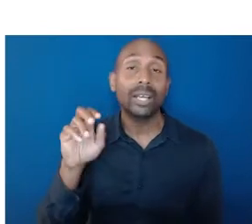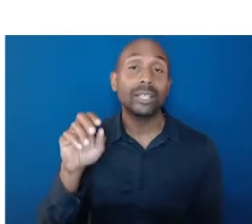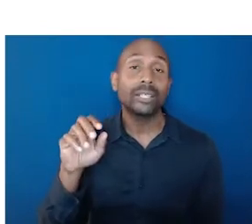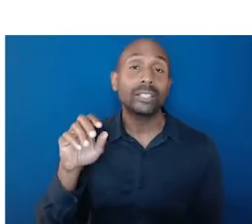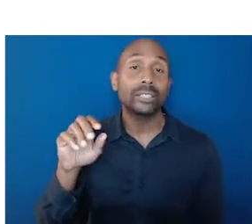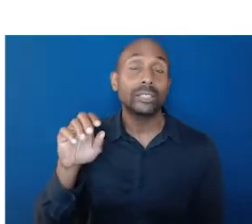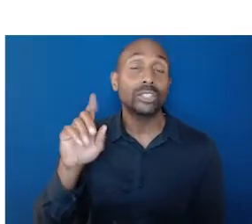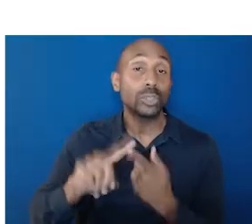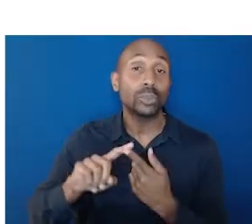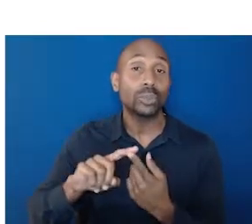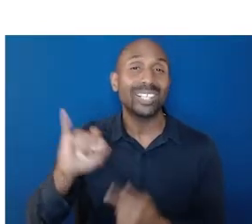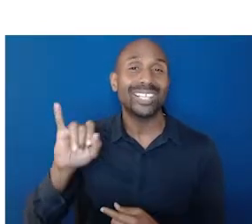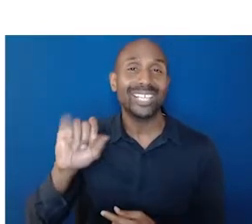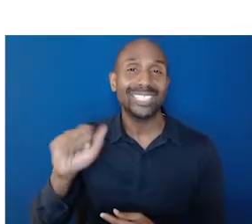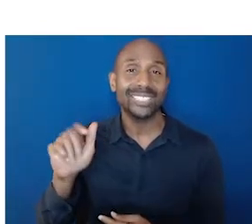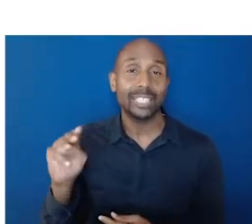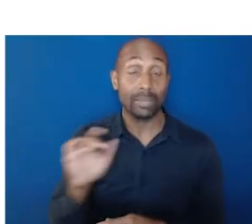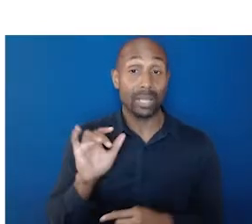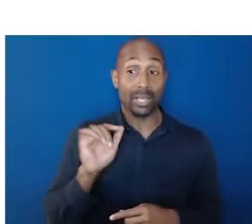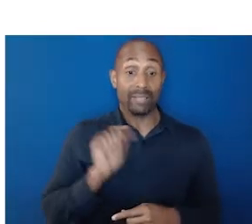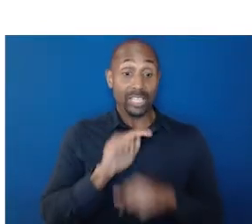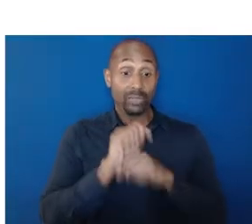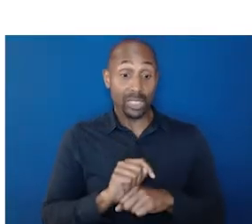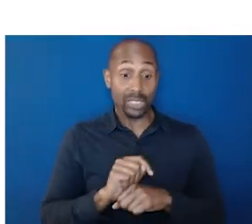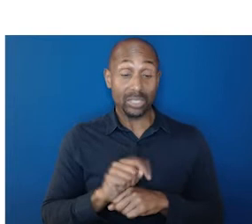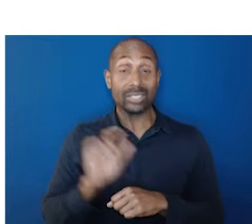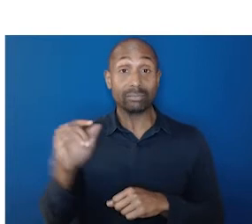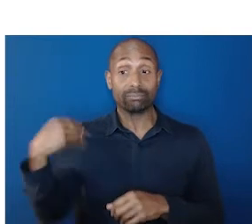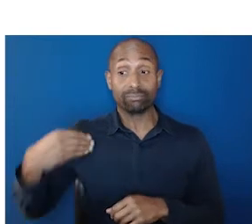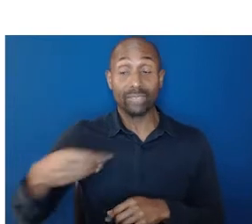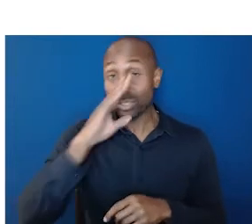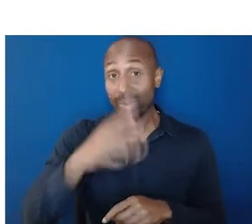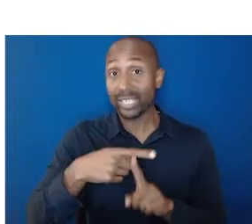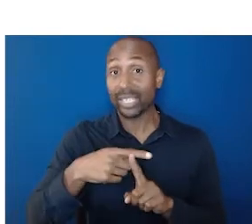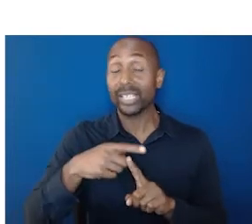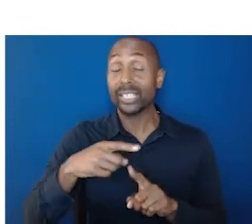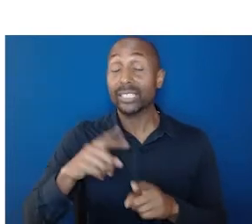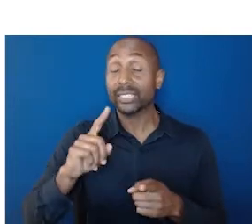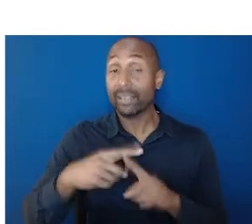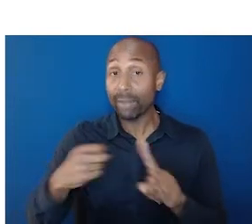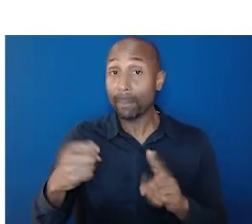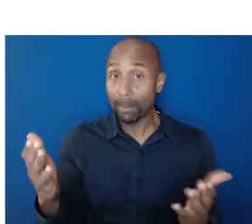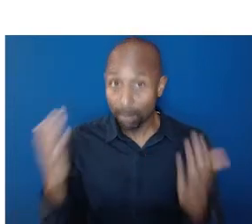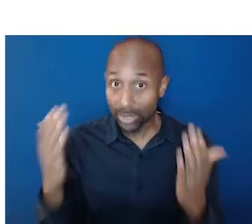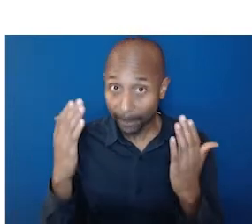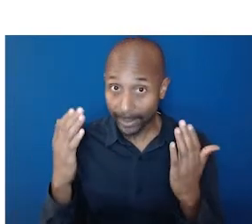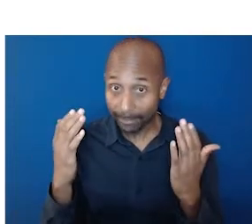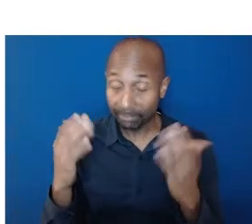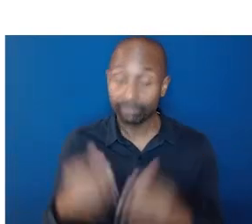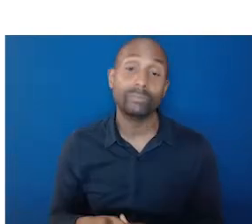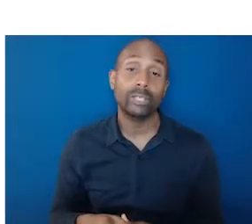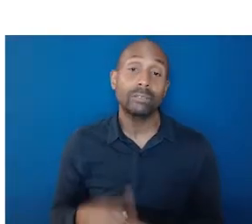been learning it, comes directly from Muslims. And so every day we would